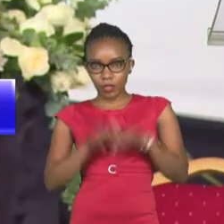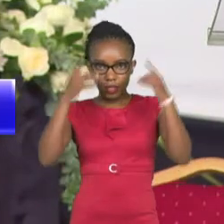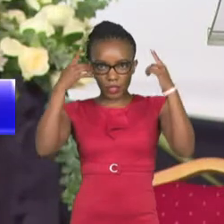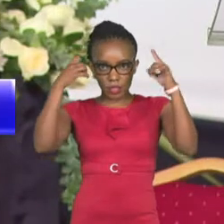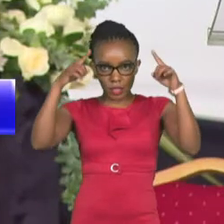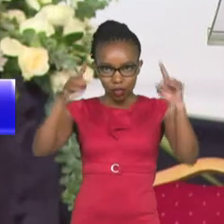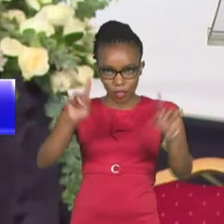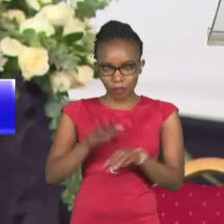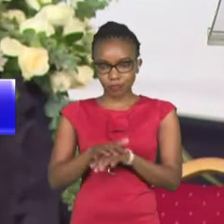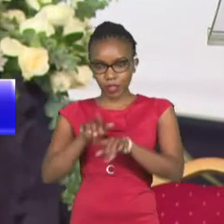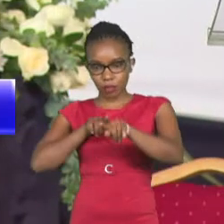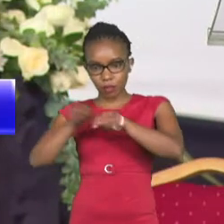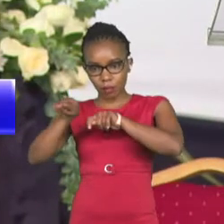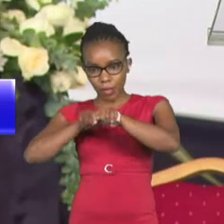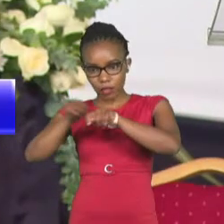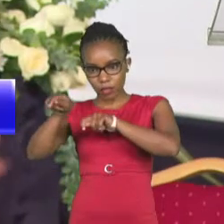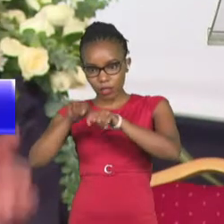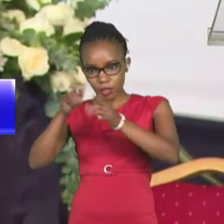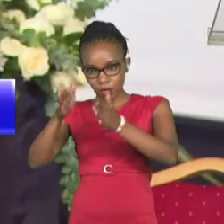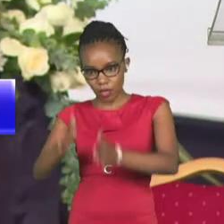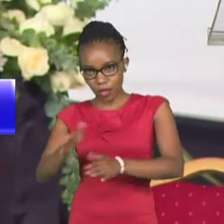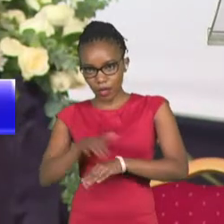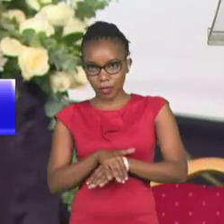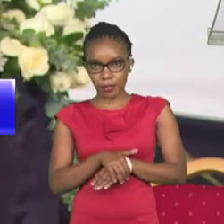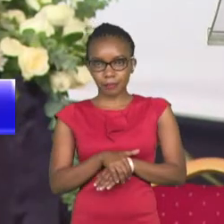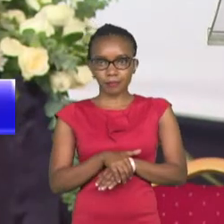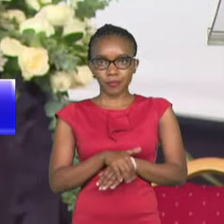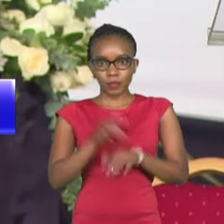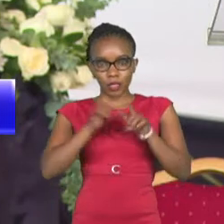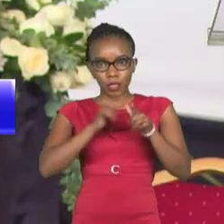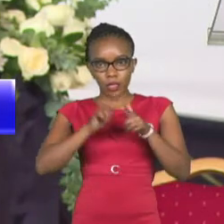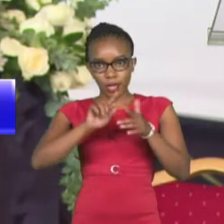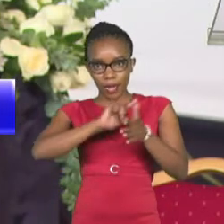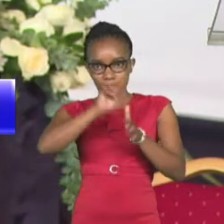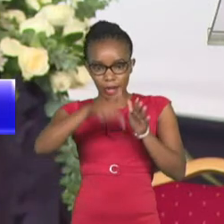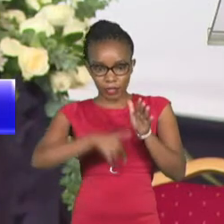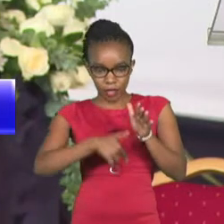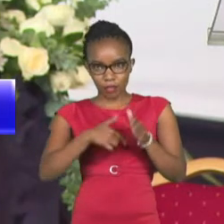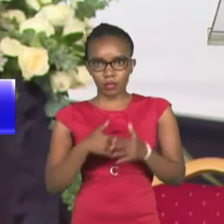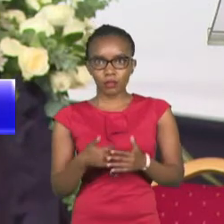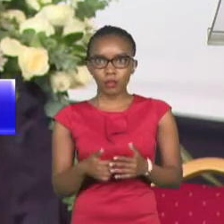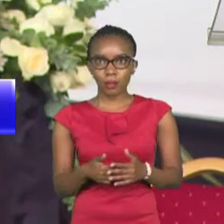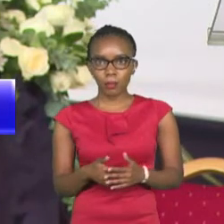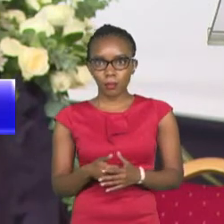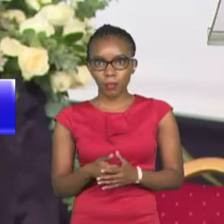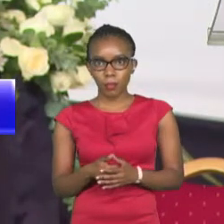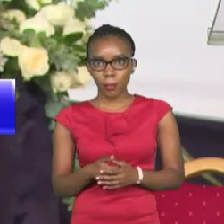as an administrator and eventually as